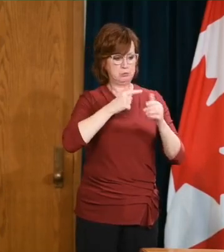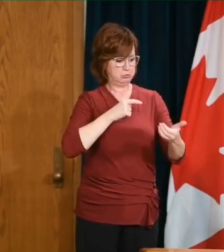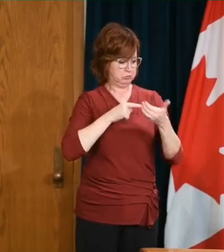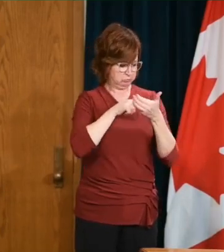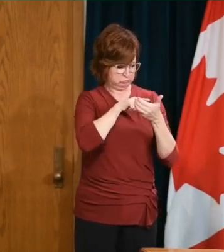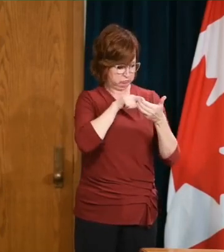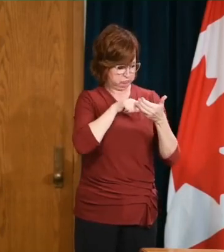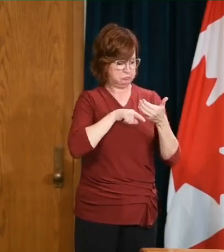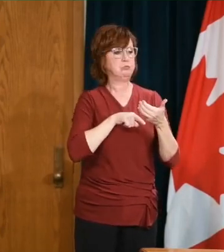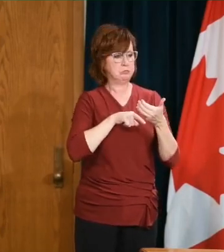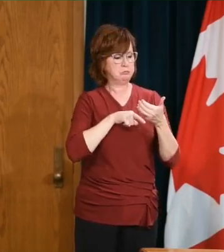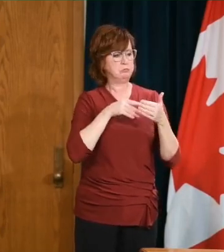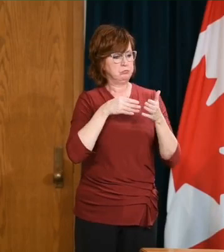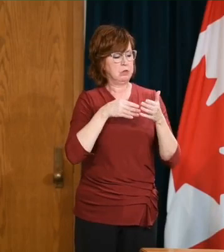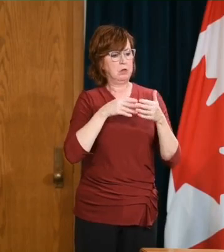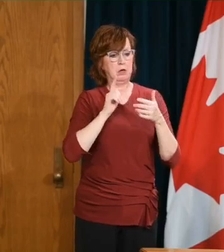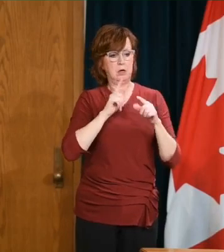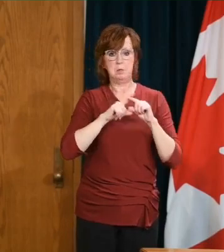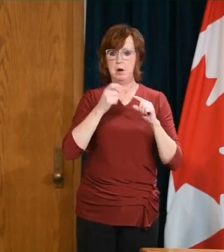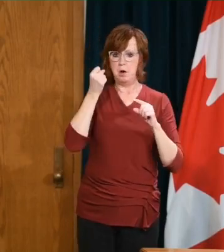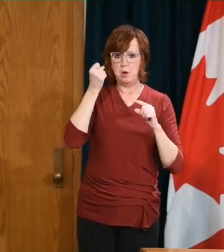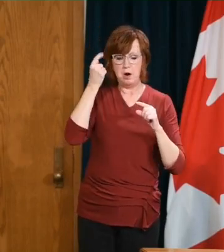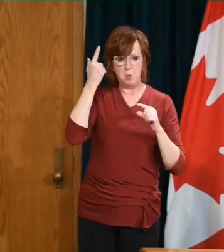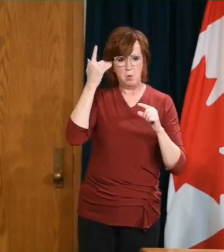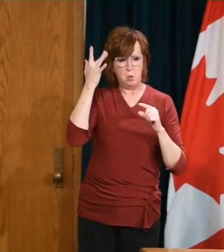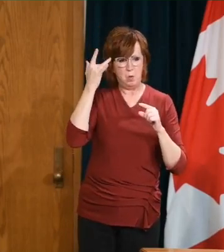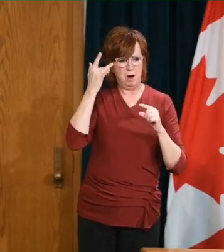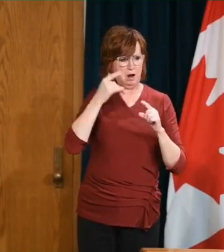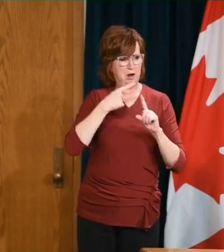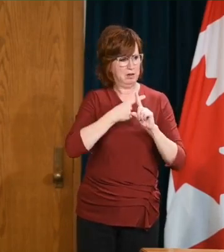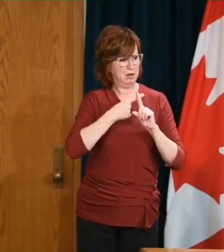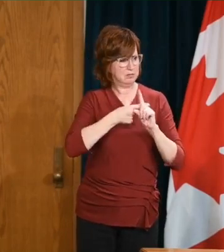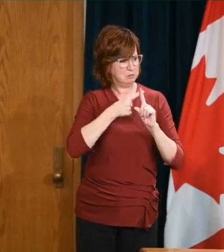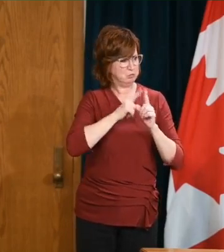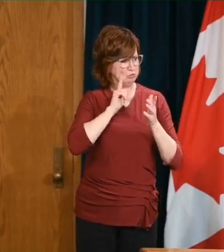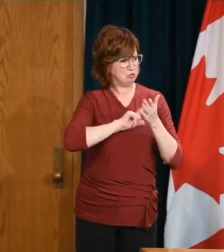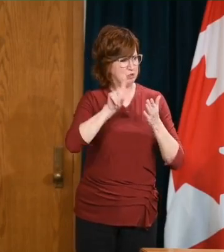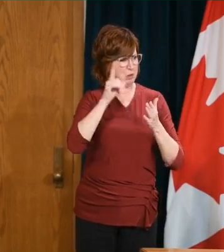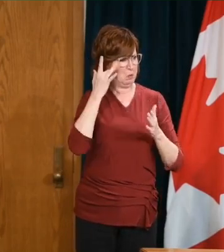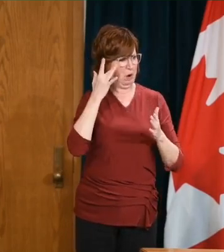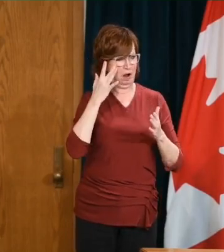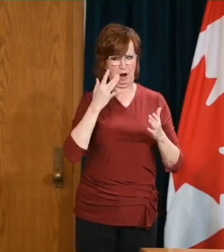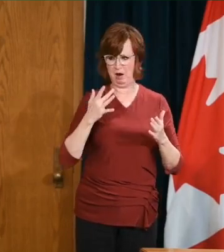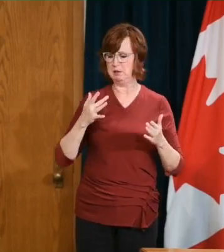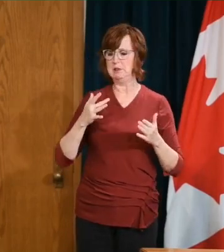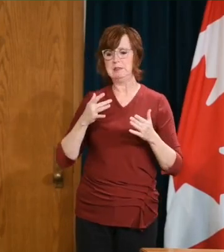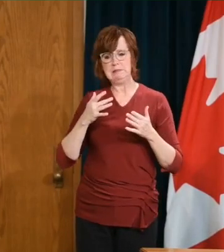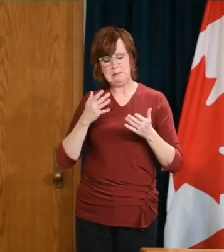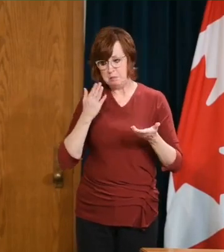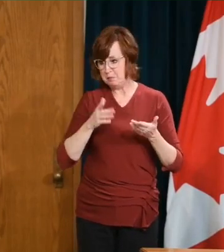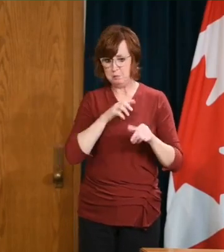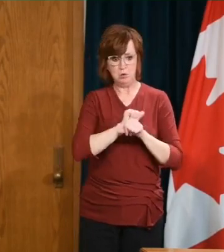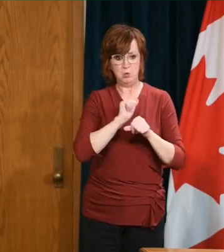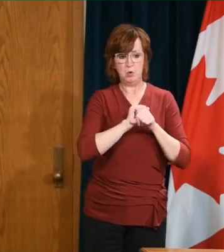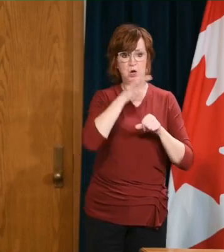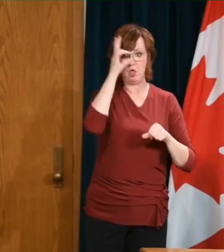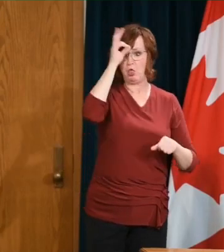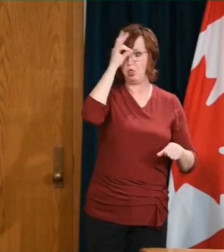for a period of time before realizing they are not well, and then they are to isolate and go home and inform the